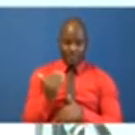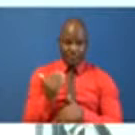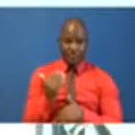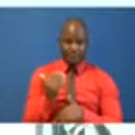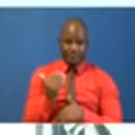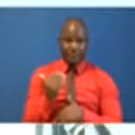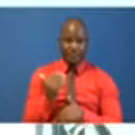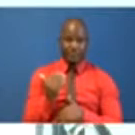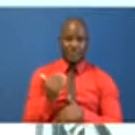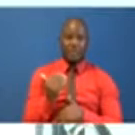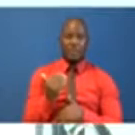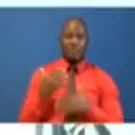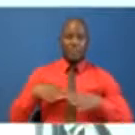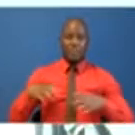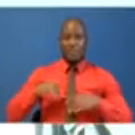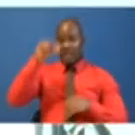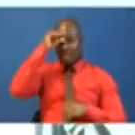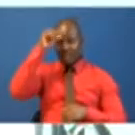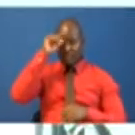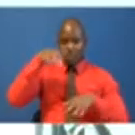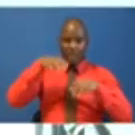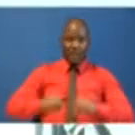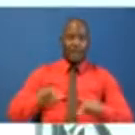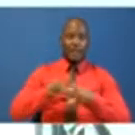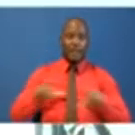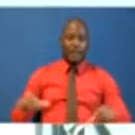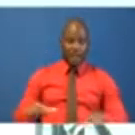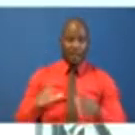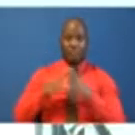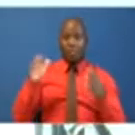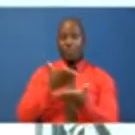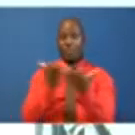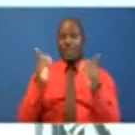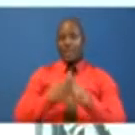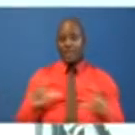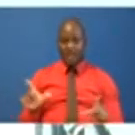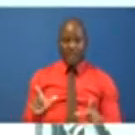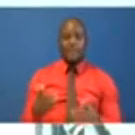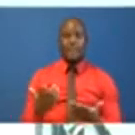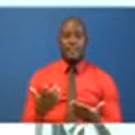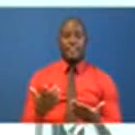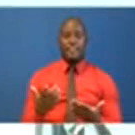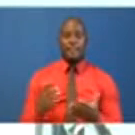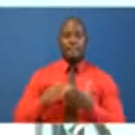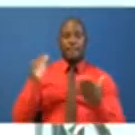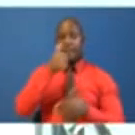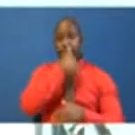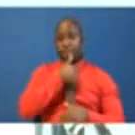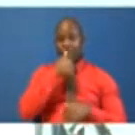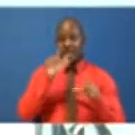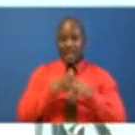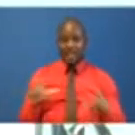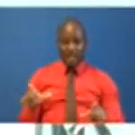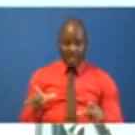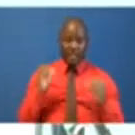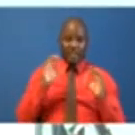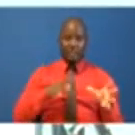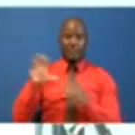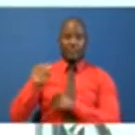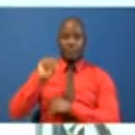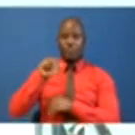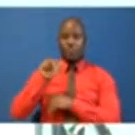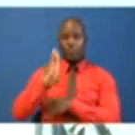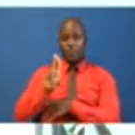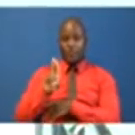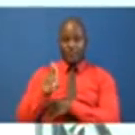a lot of the times you'll hear people say government will take the land but the majority of that land is allegedly private land if you go to mukuru for